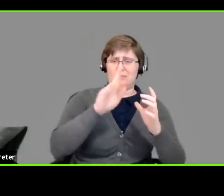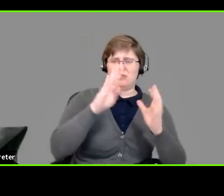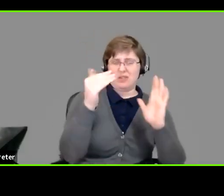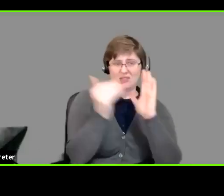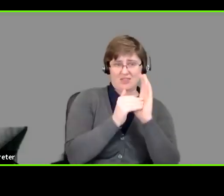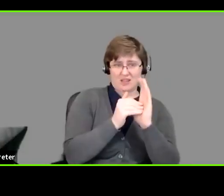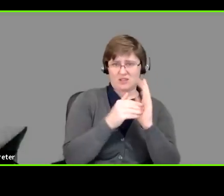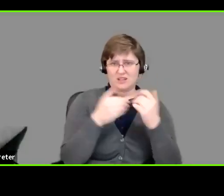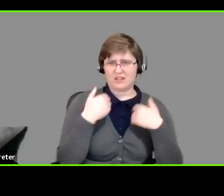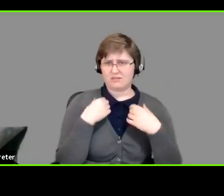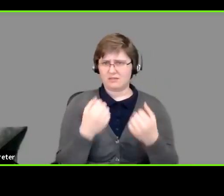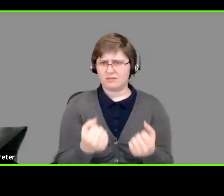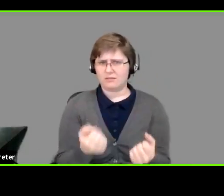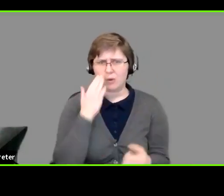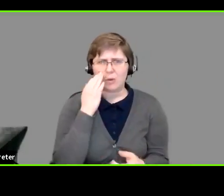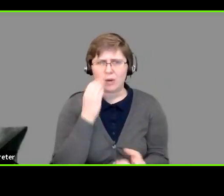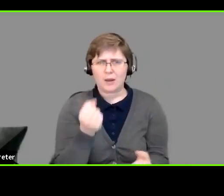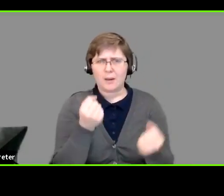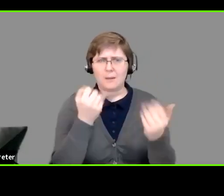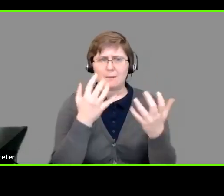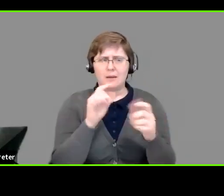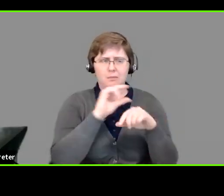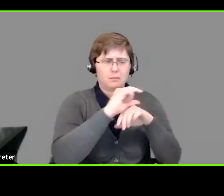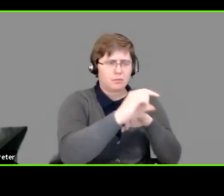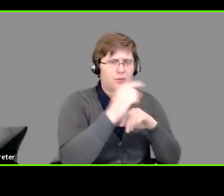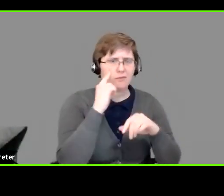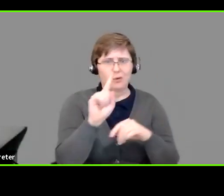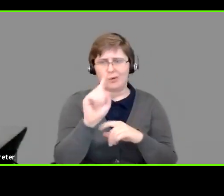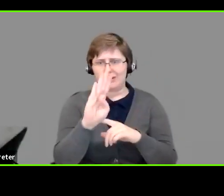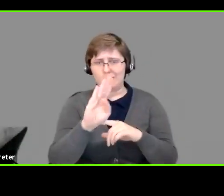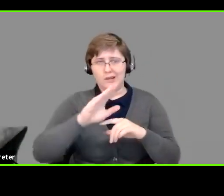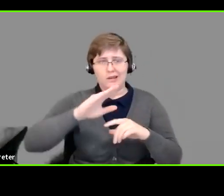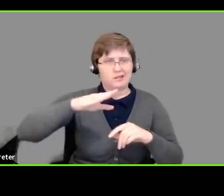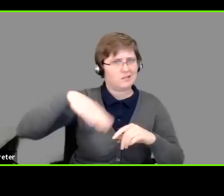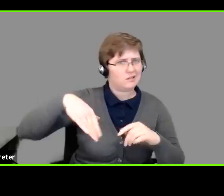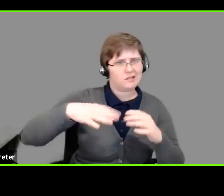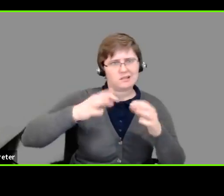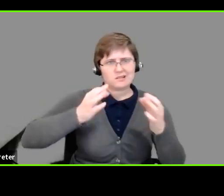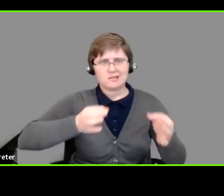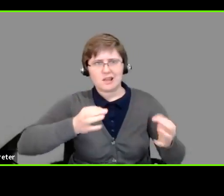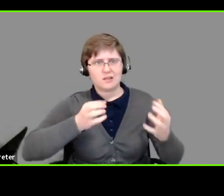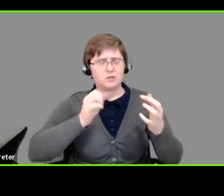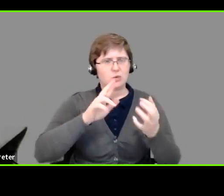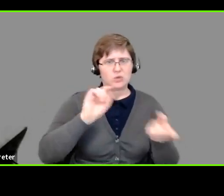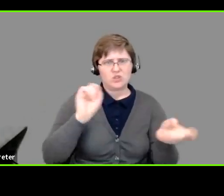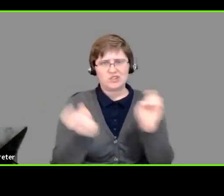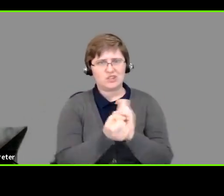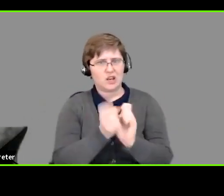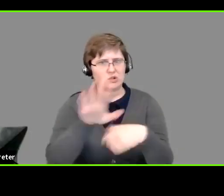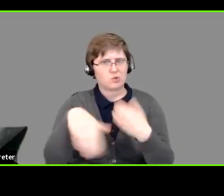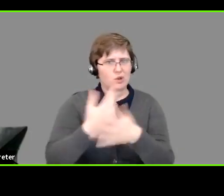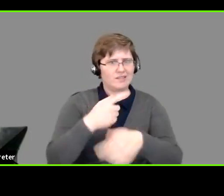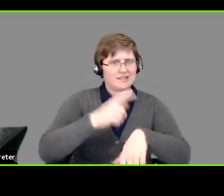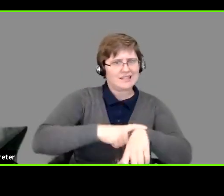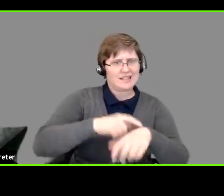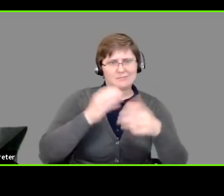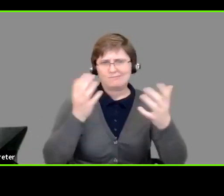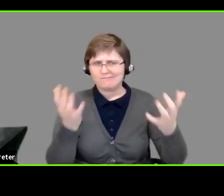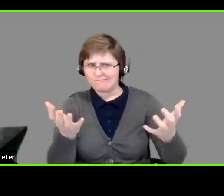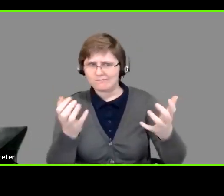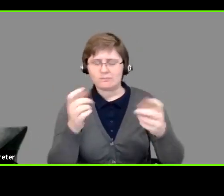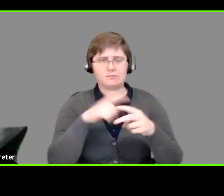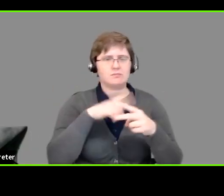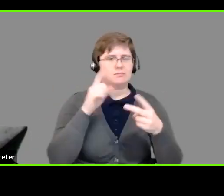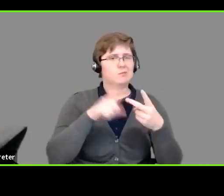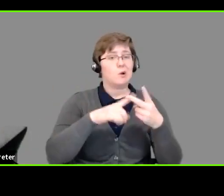have a number on how many will be allocated for the 1B yet, or is that something that is kind of changing all the time? And then